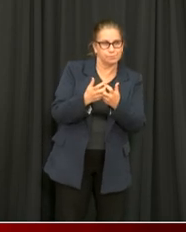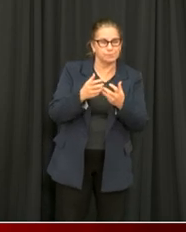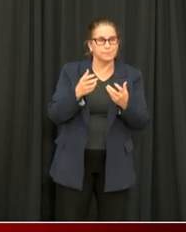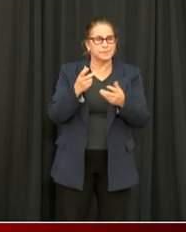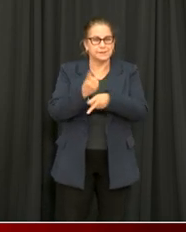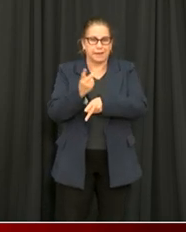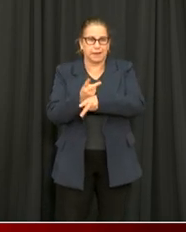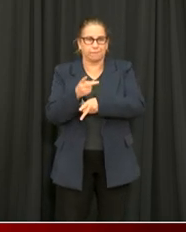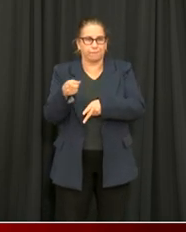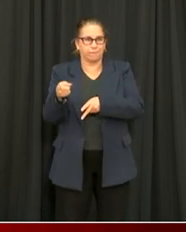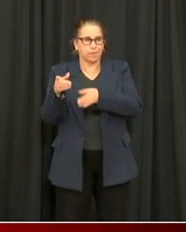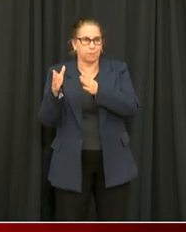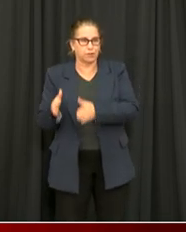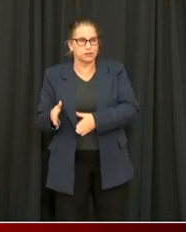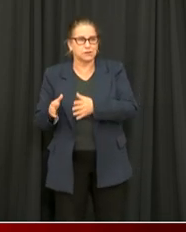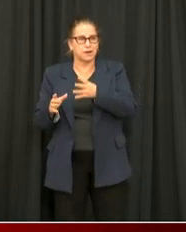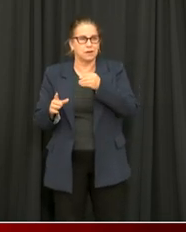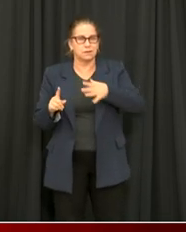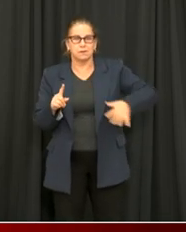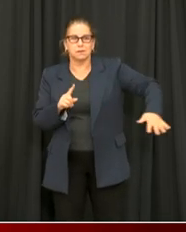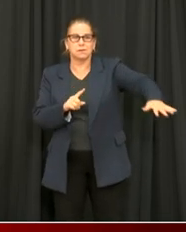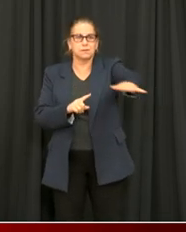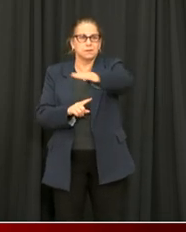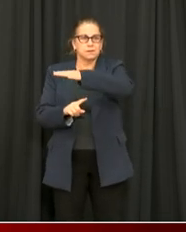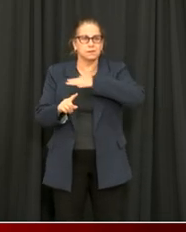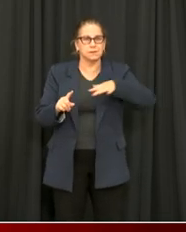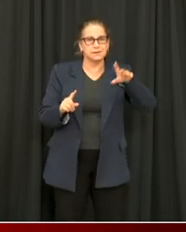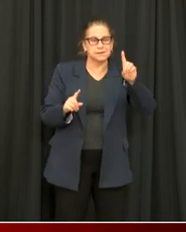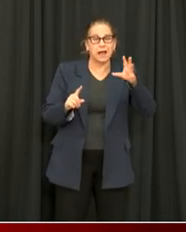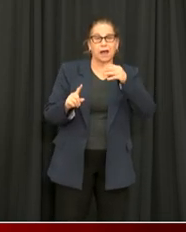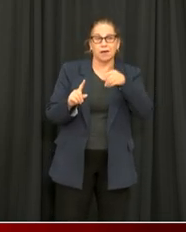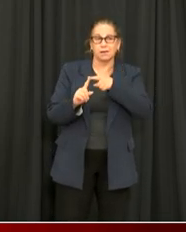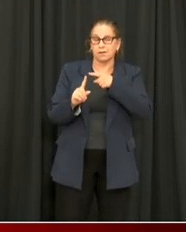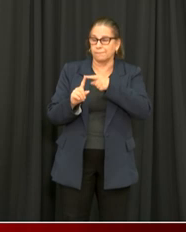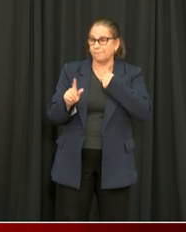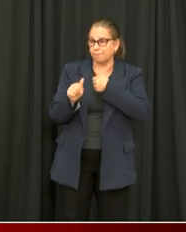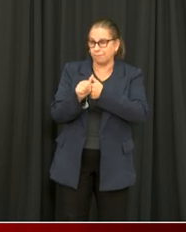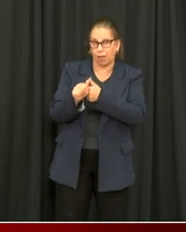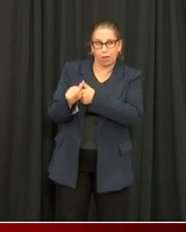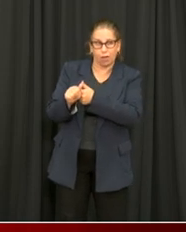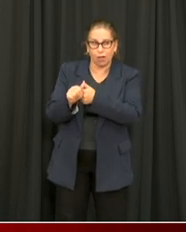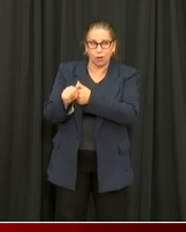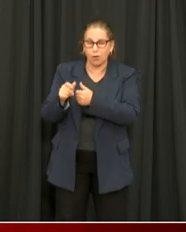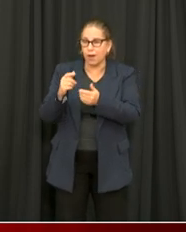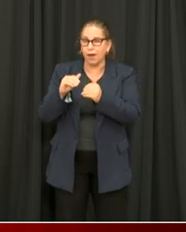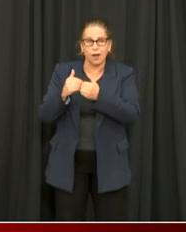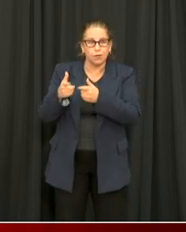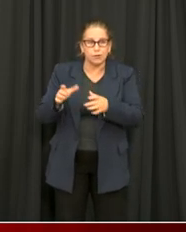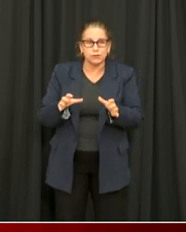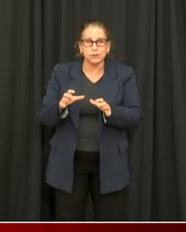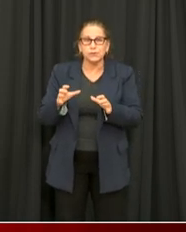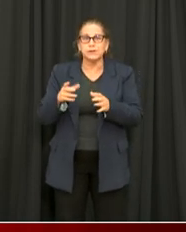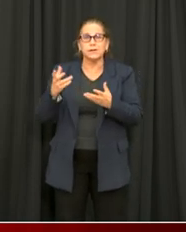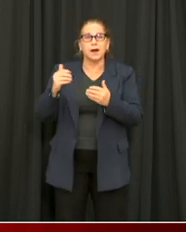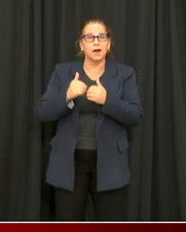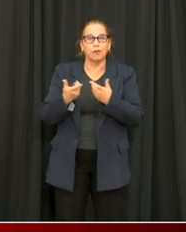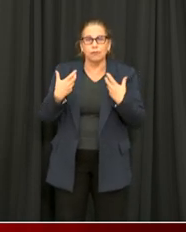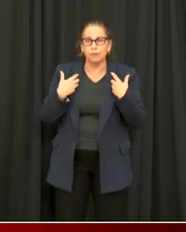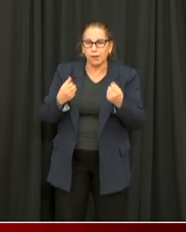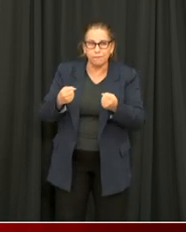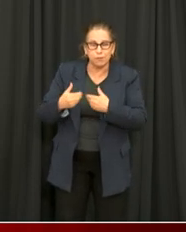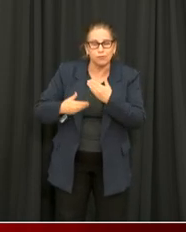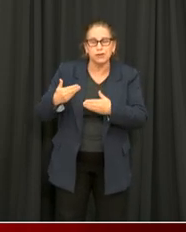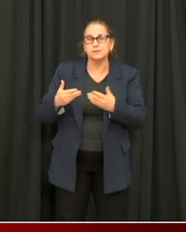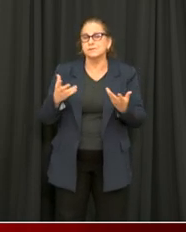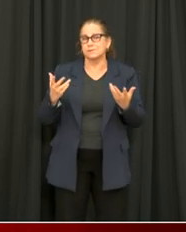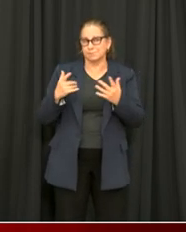provider, but we wanted to do a much better job of improving documentation of the individuals who are recovered. In the past